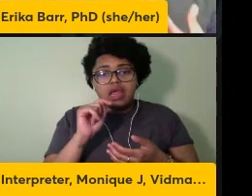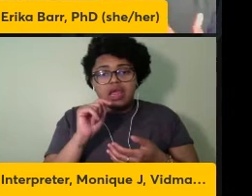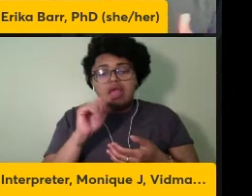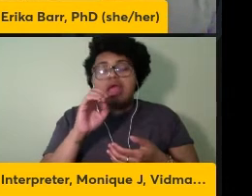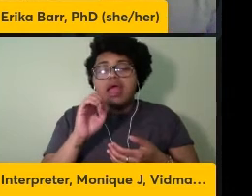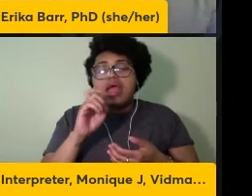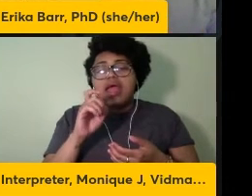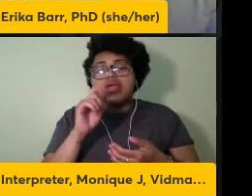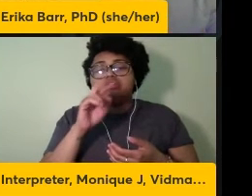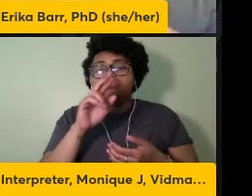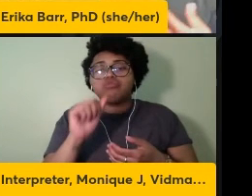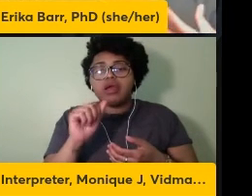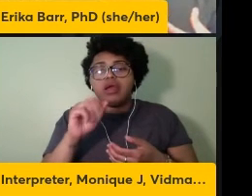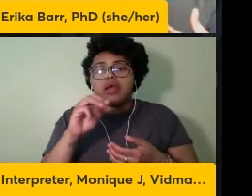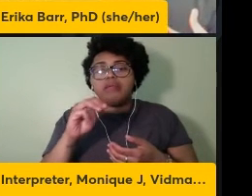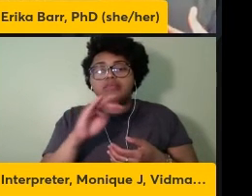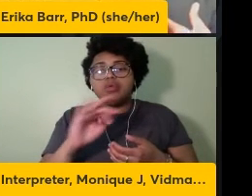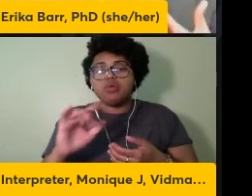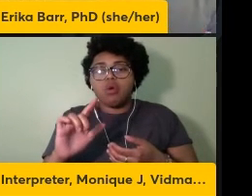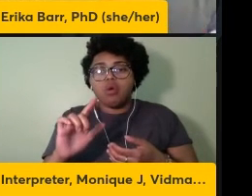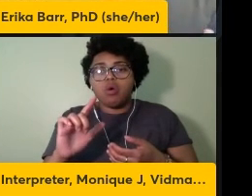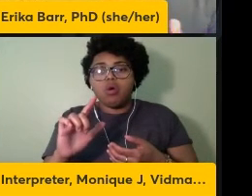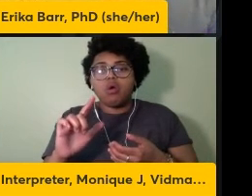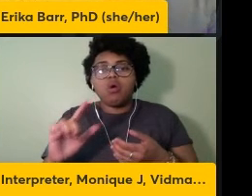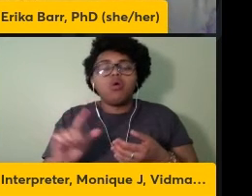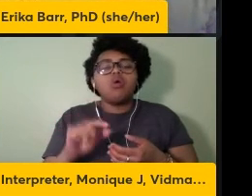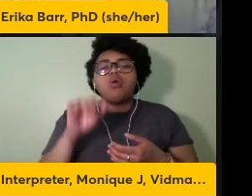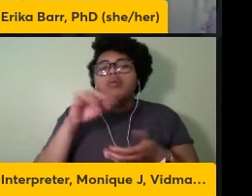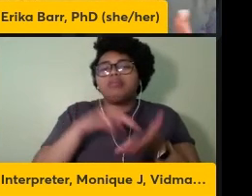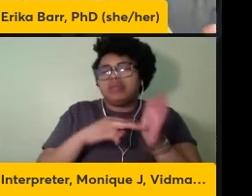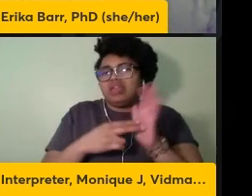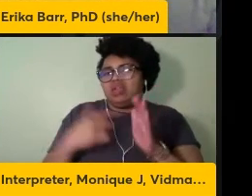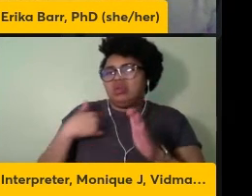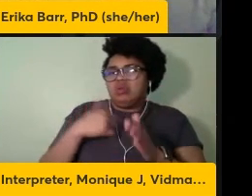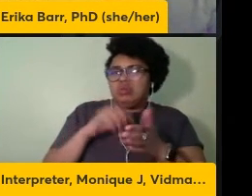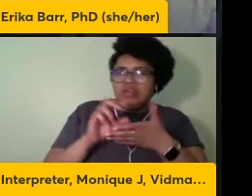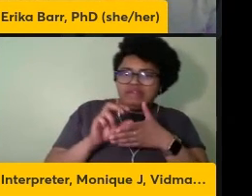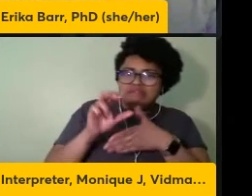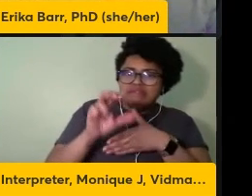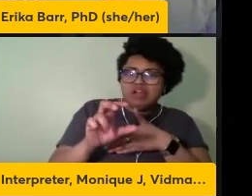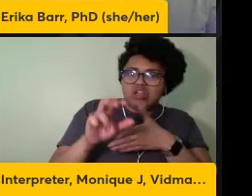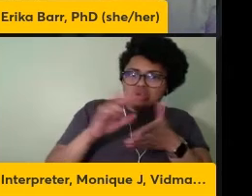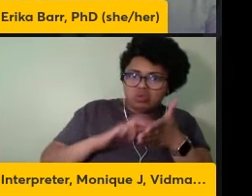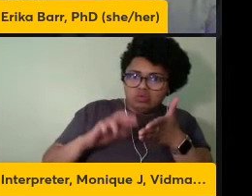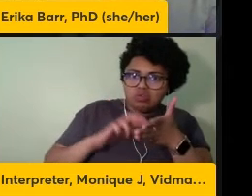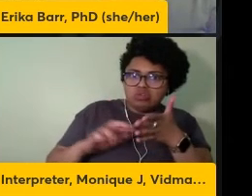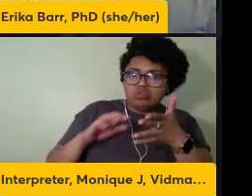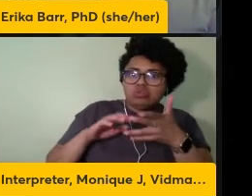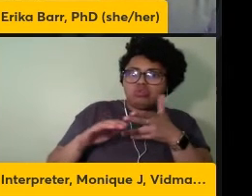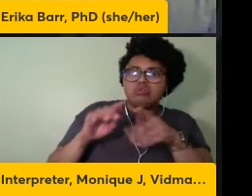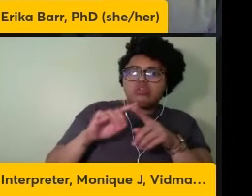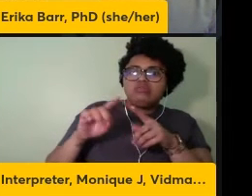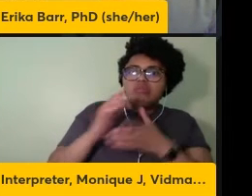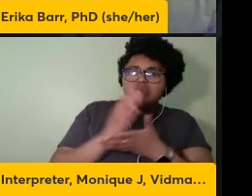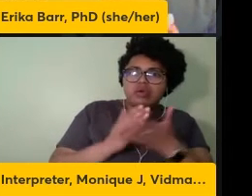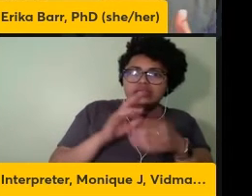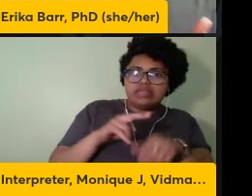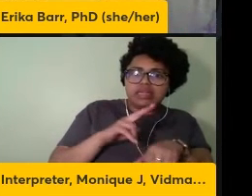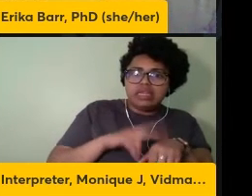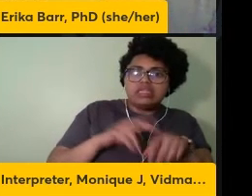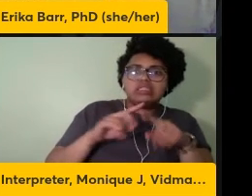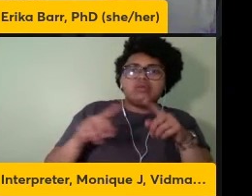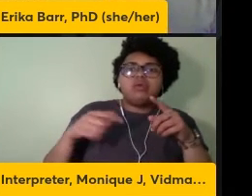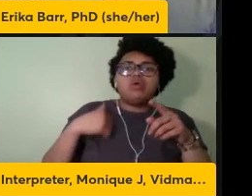which we actually fund research from across the nation. But we also have